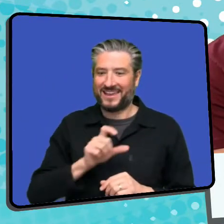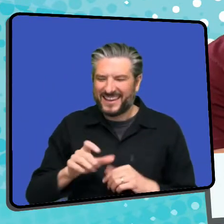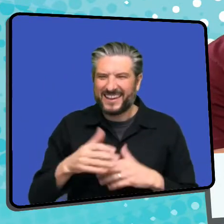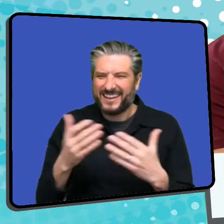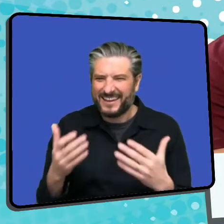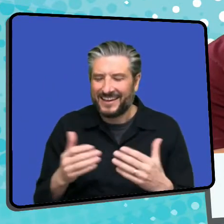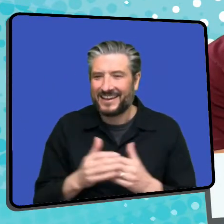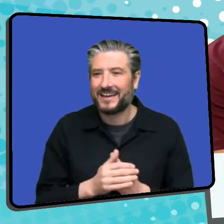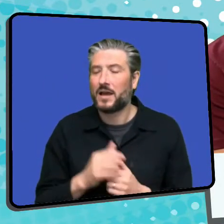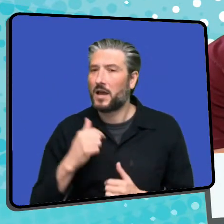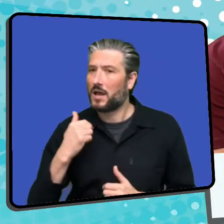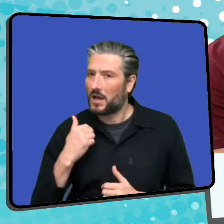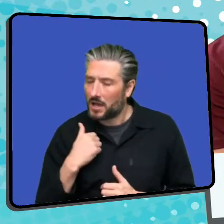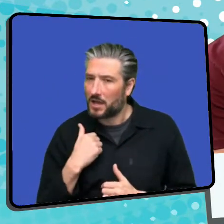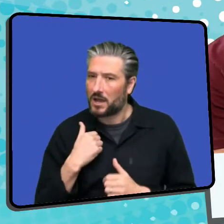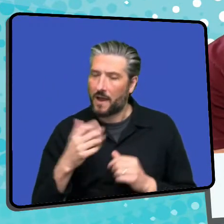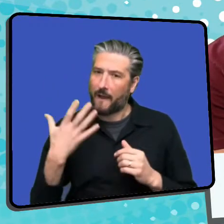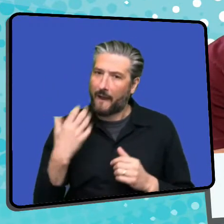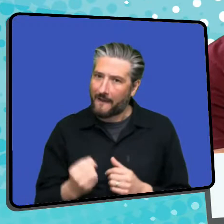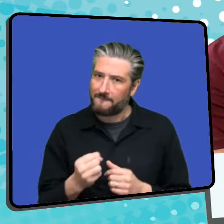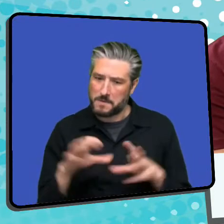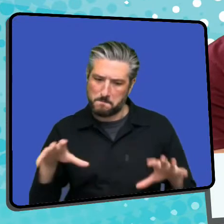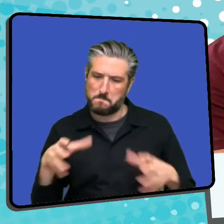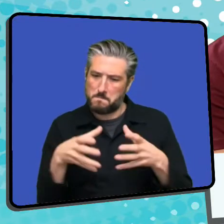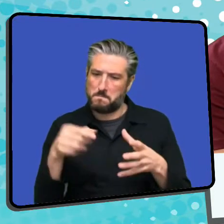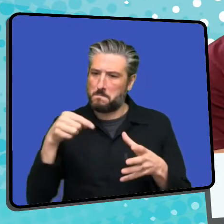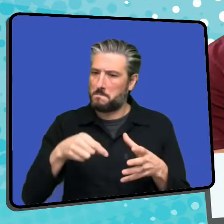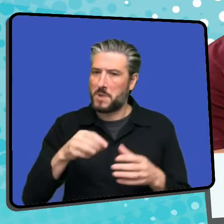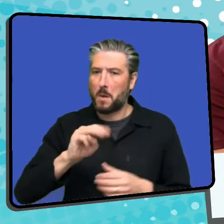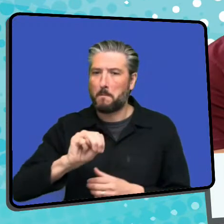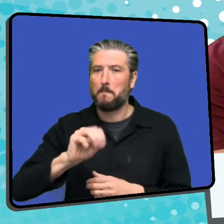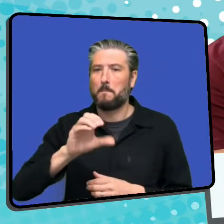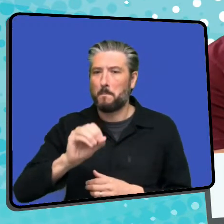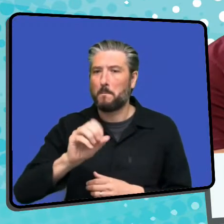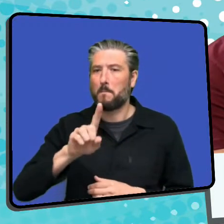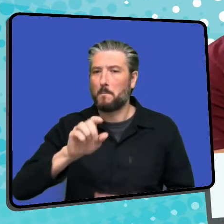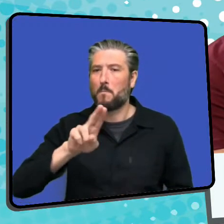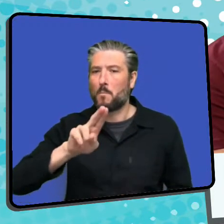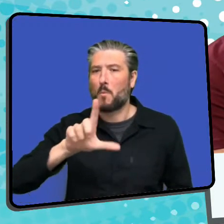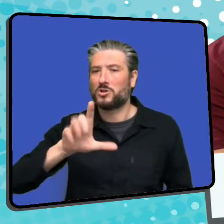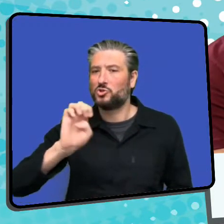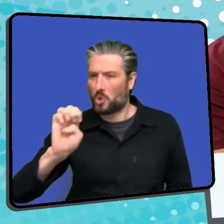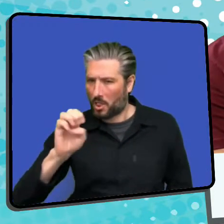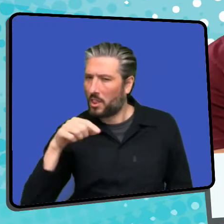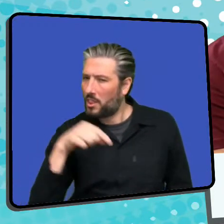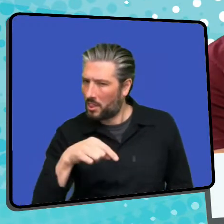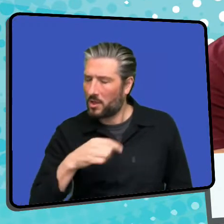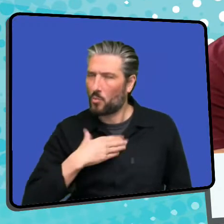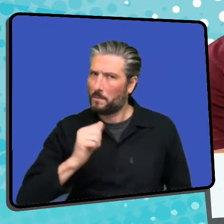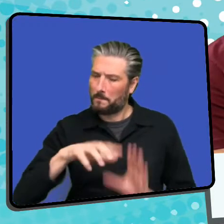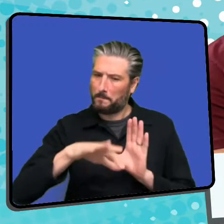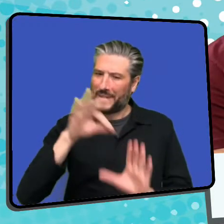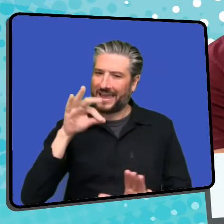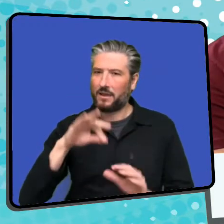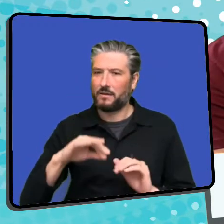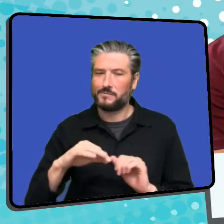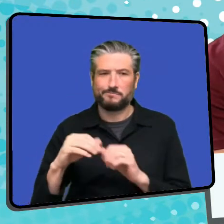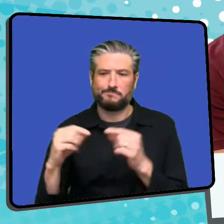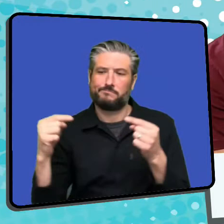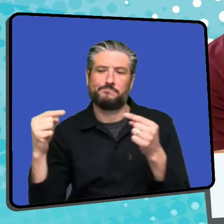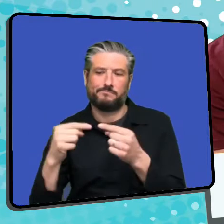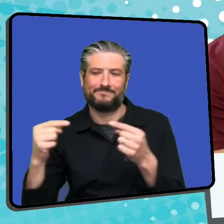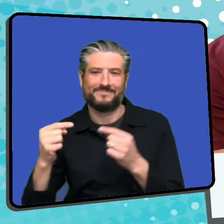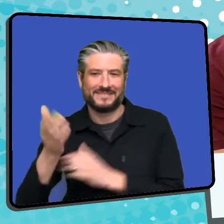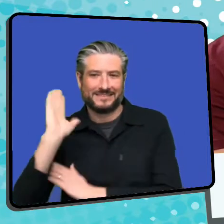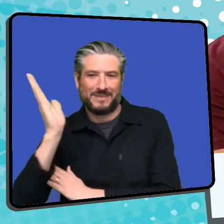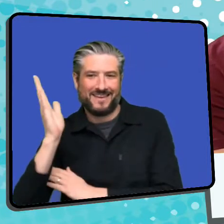out interesting modules that we think suit the topics that have been talked about on the show. So this week in our challenge and our